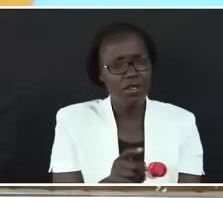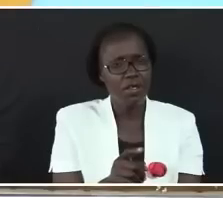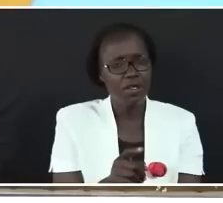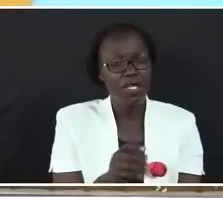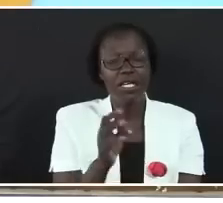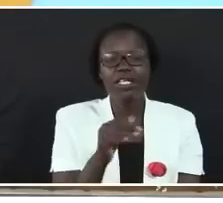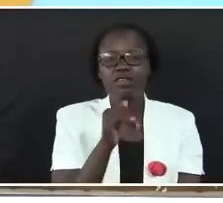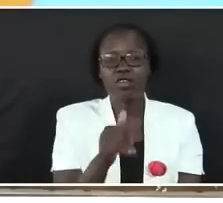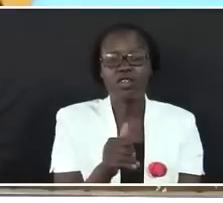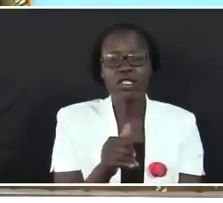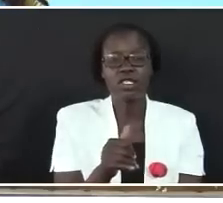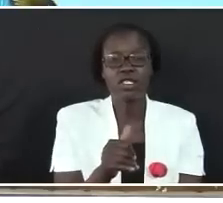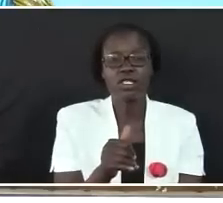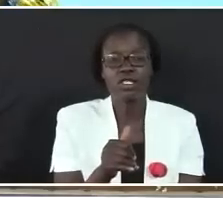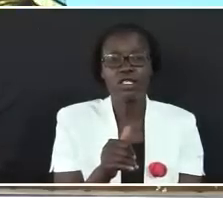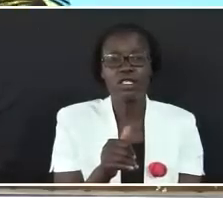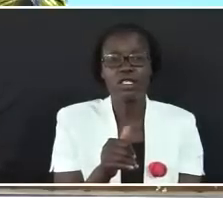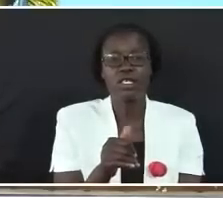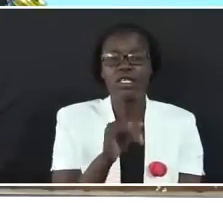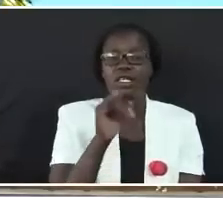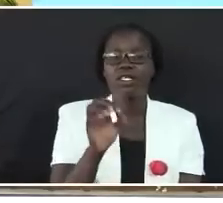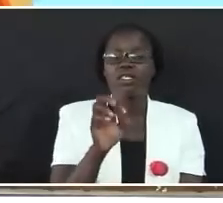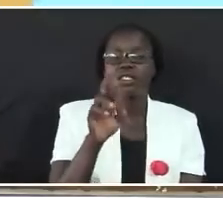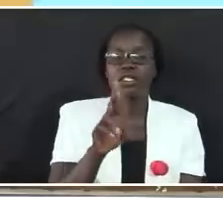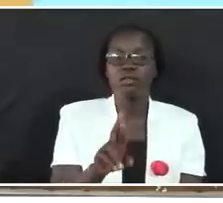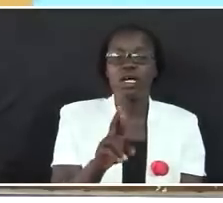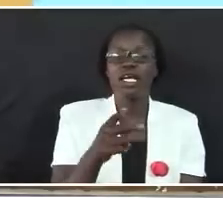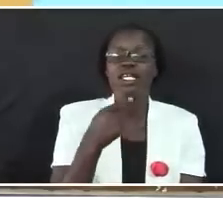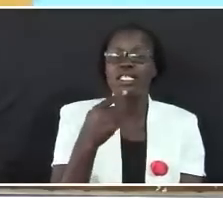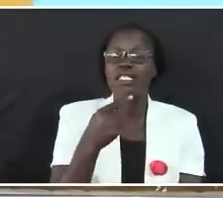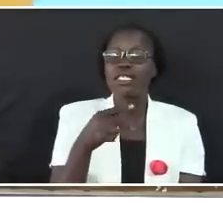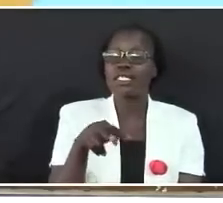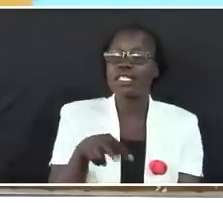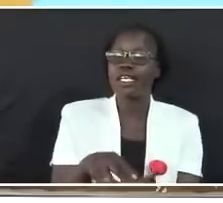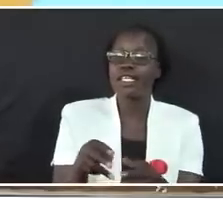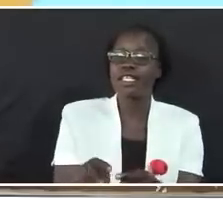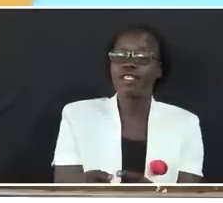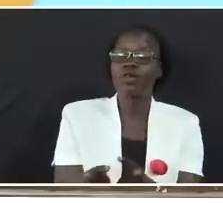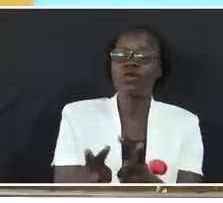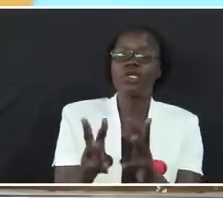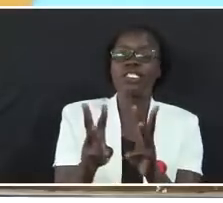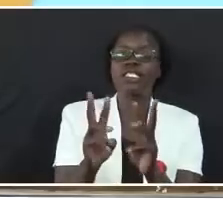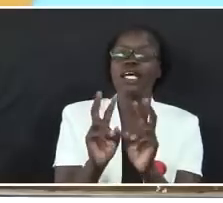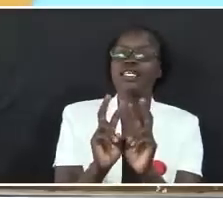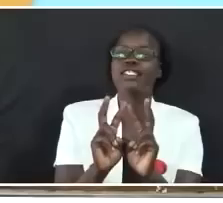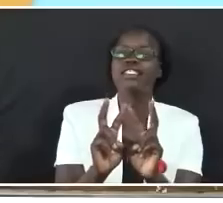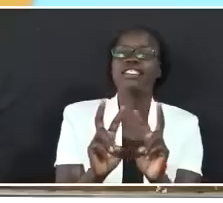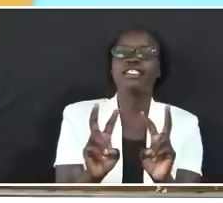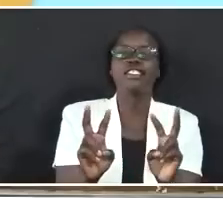If not, Jeremiah is saying, stand in the ways and see.